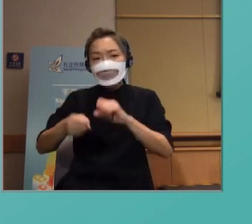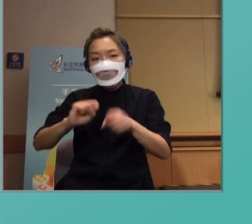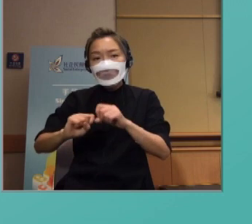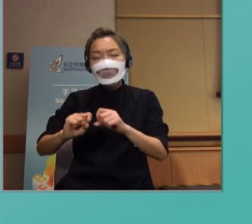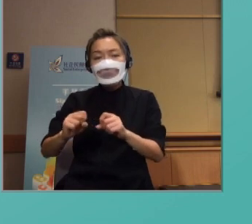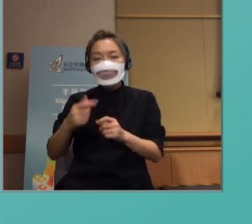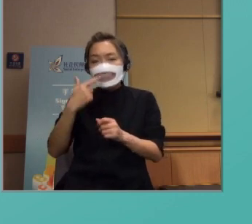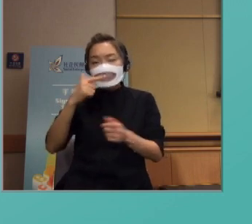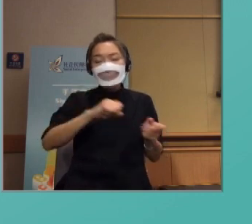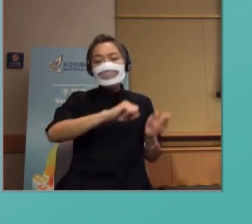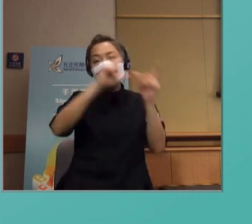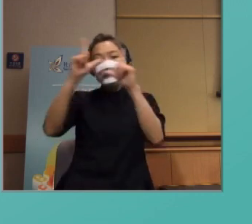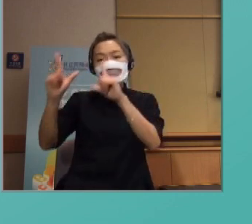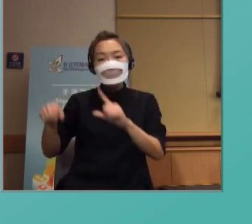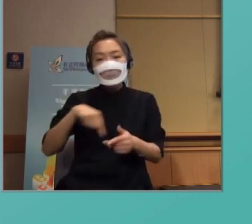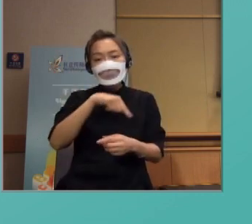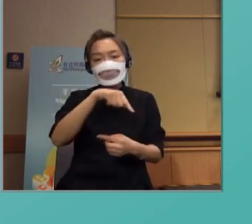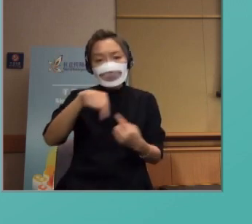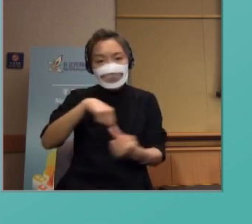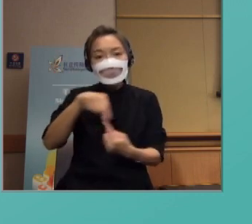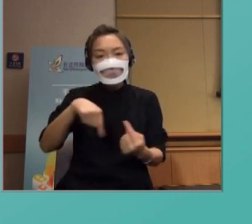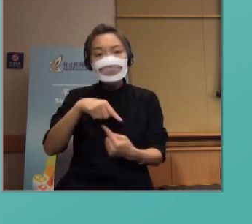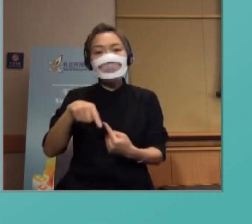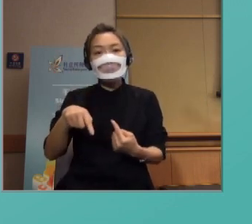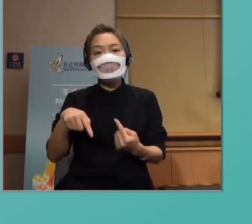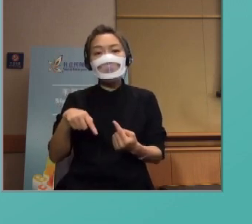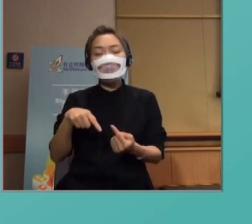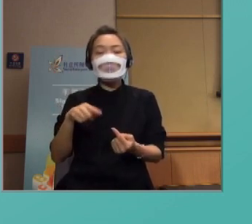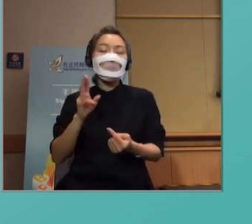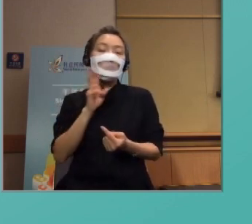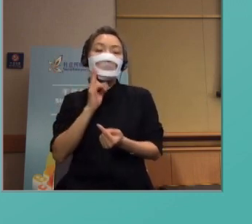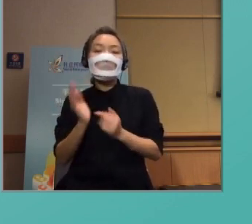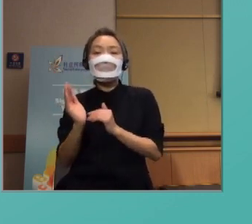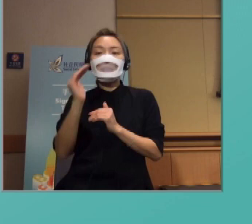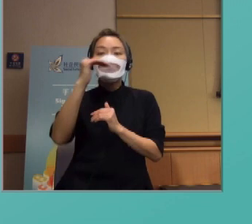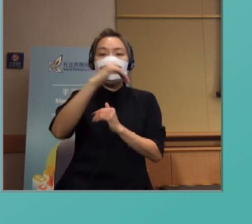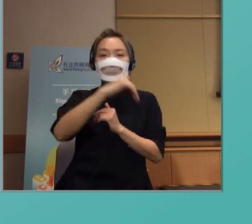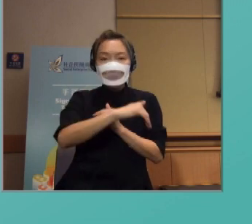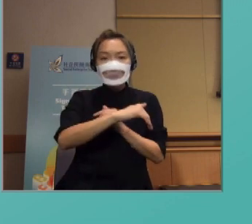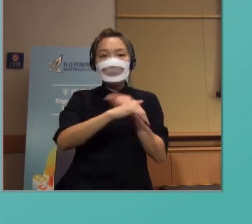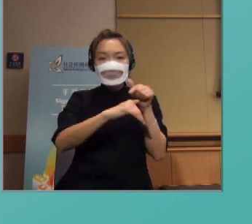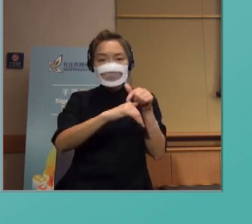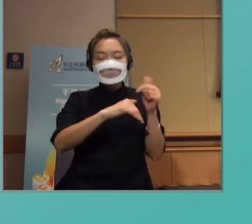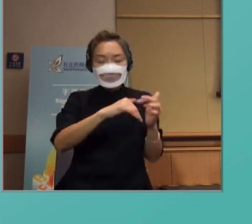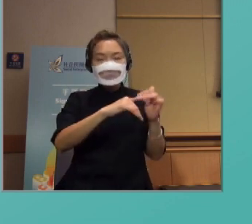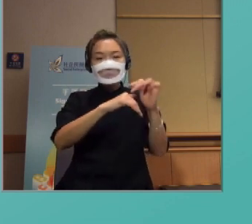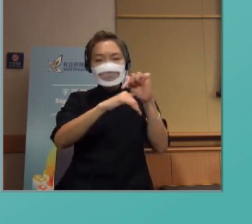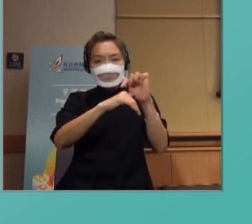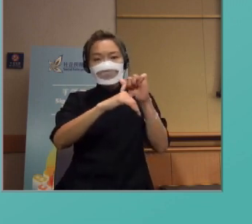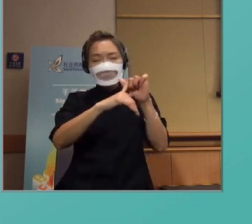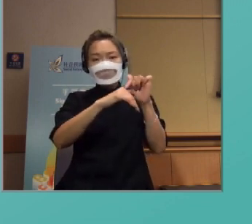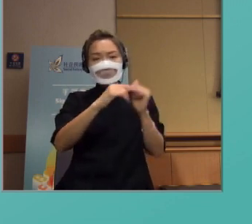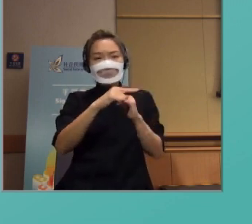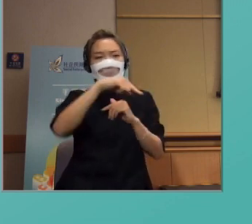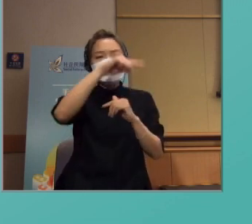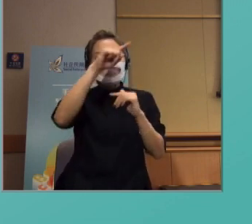a mountain that climbs up and then it goes down, and hopefully it will level off or sort of grow in the future.